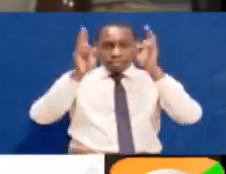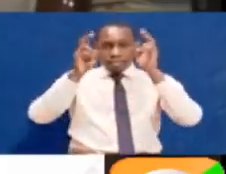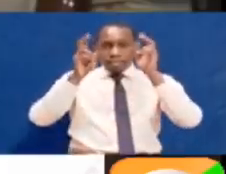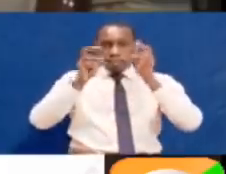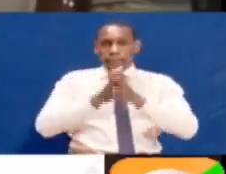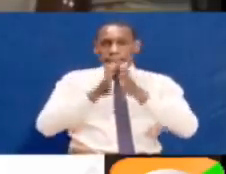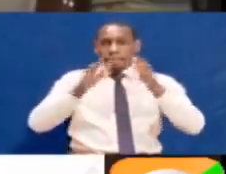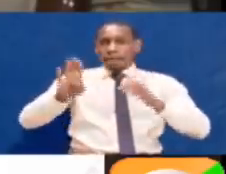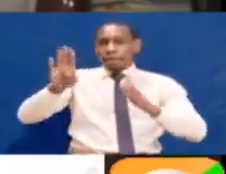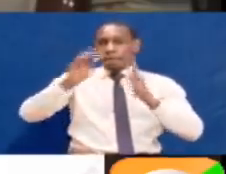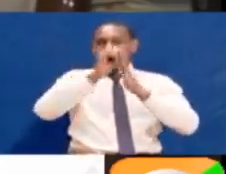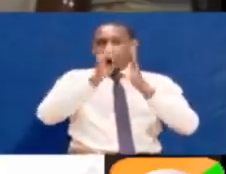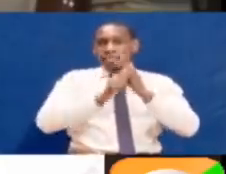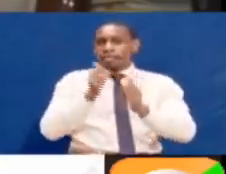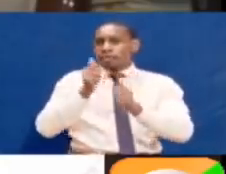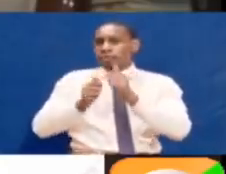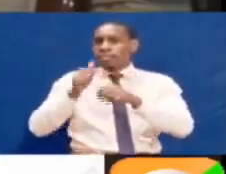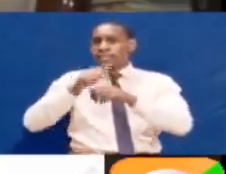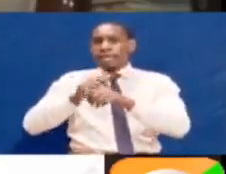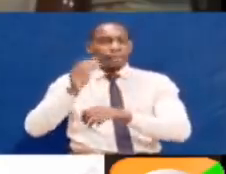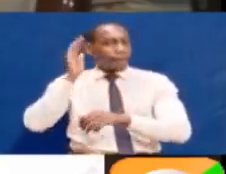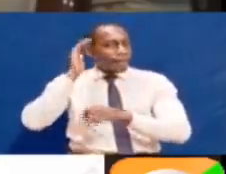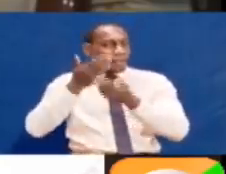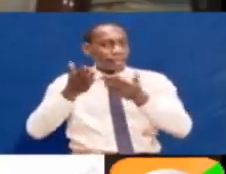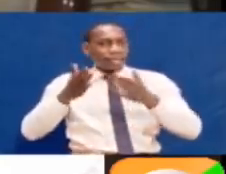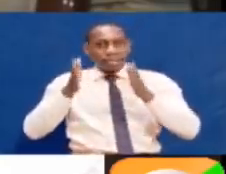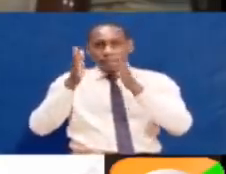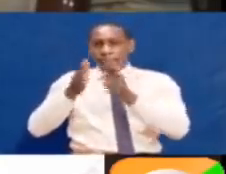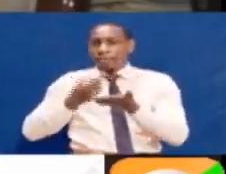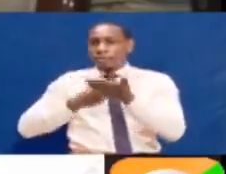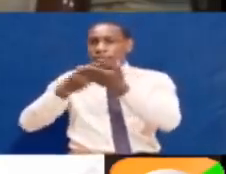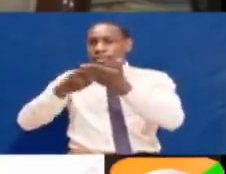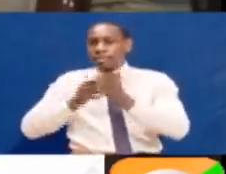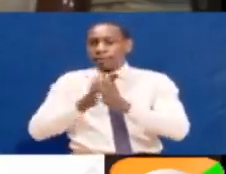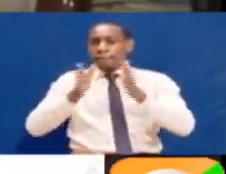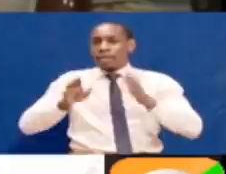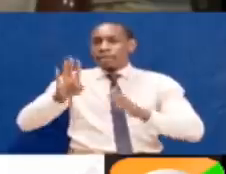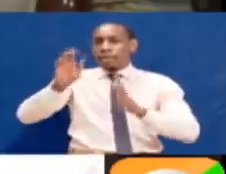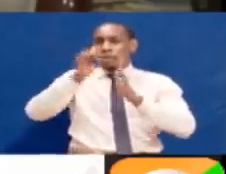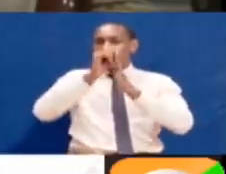issues. Big Four agenda, when is the last time you heard anybody talking about Big Four agenda?